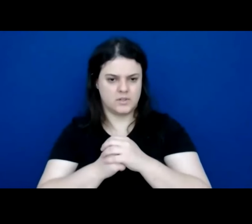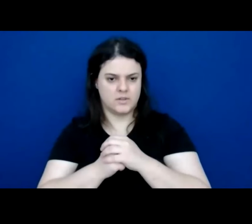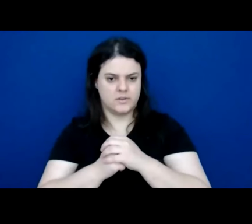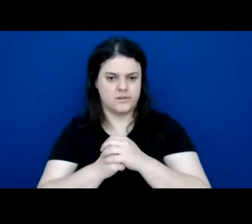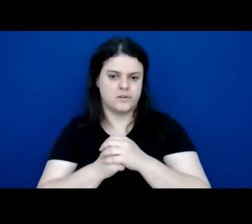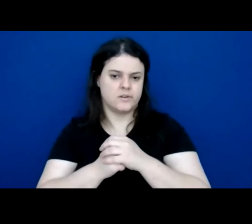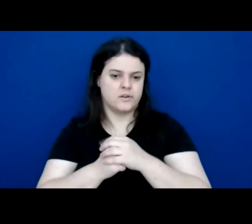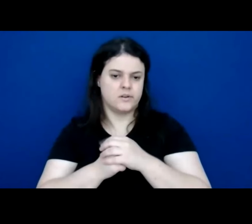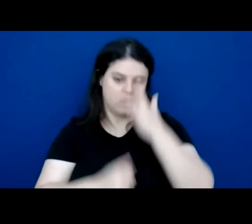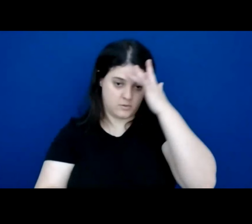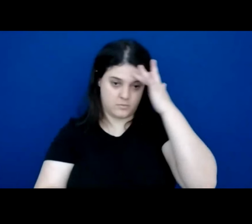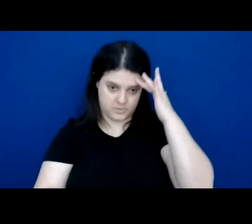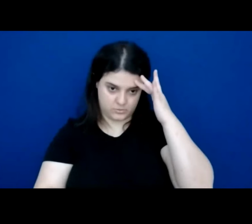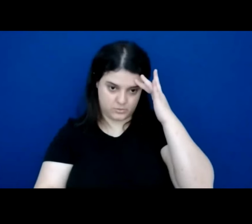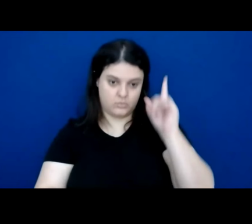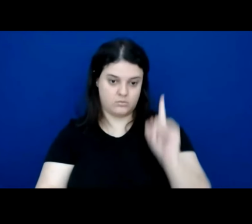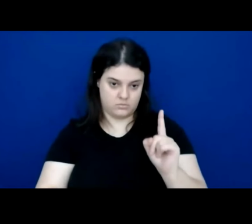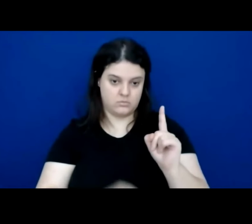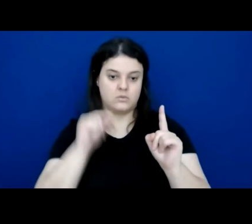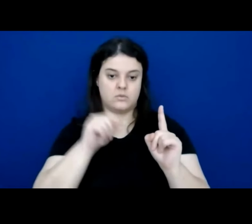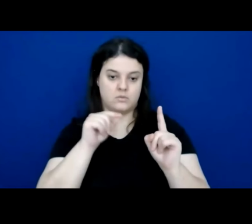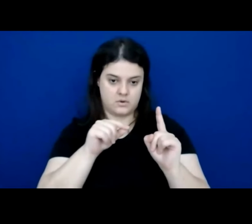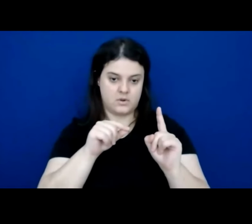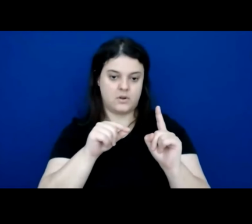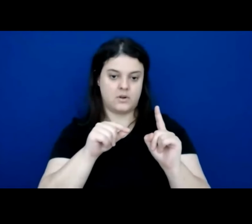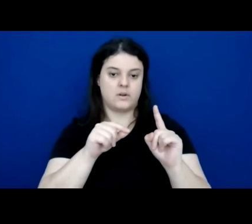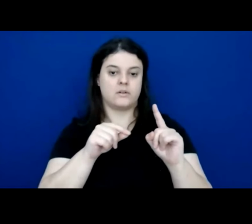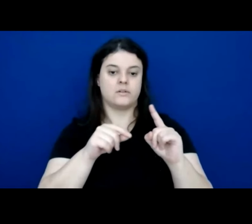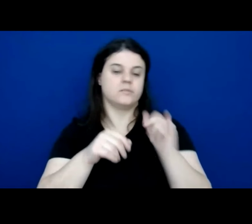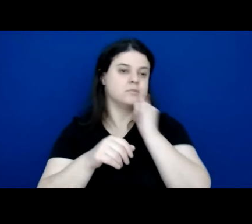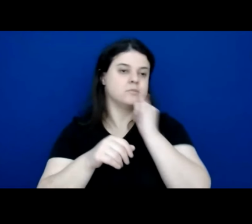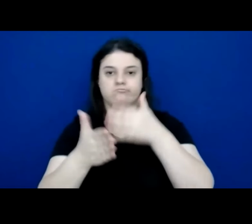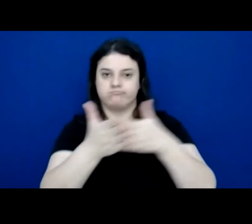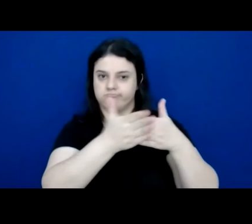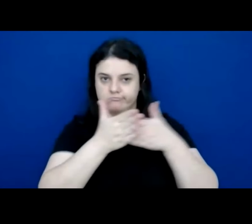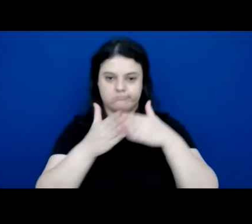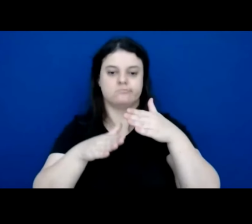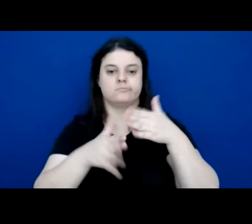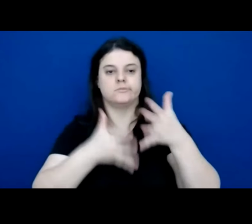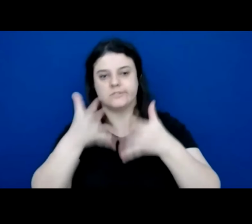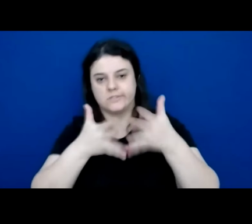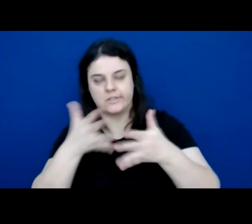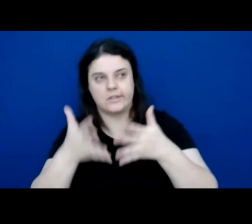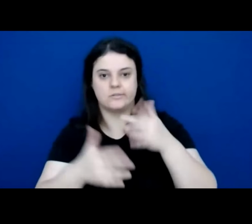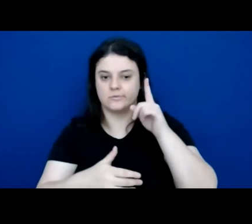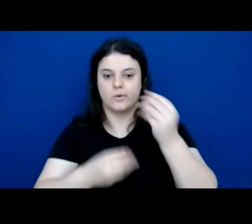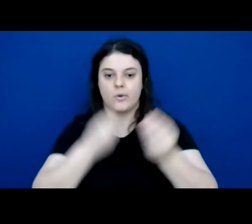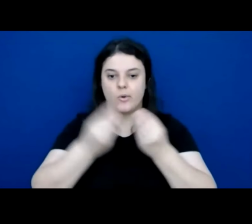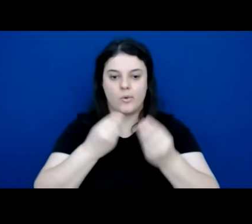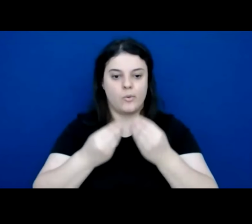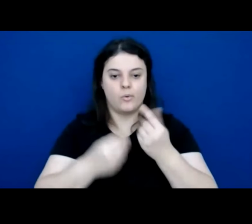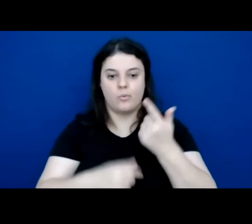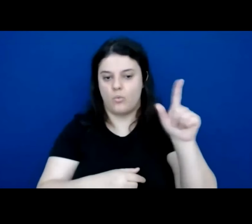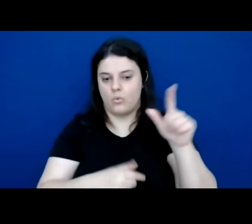when people have barriers in language, for example, sign language or tactile language